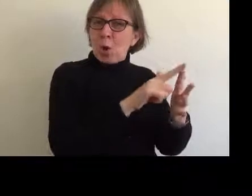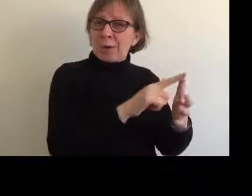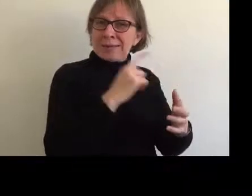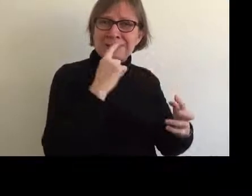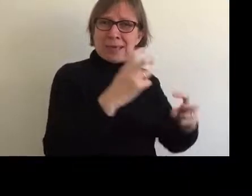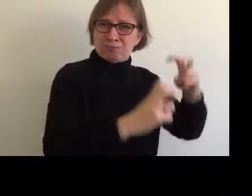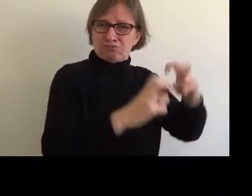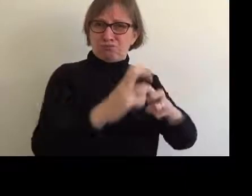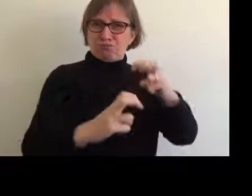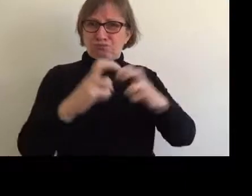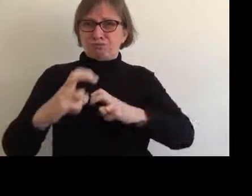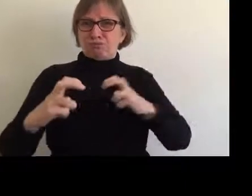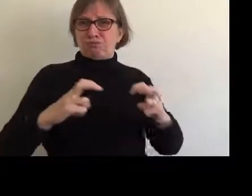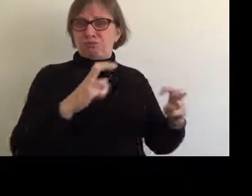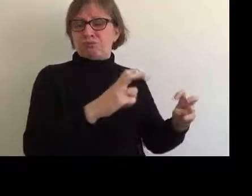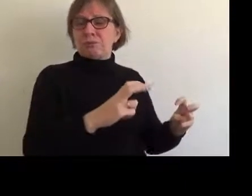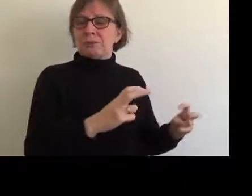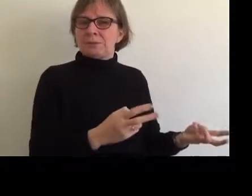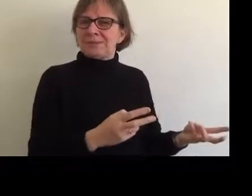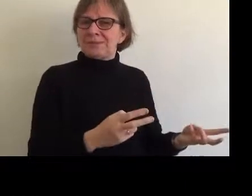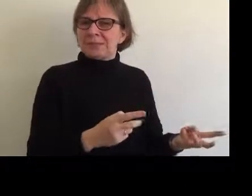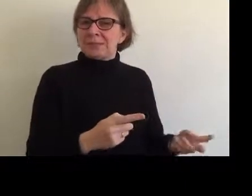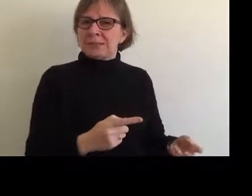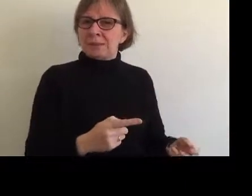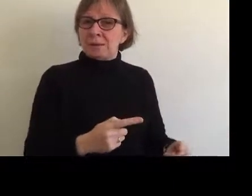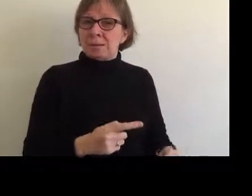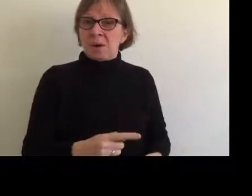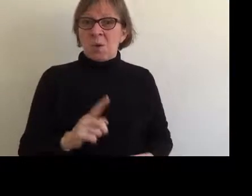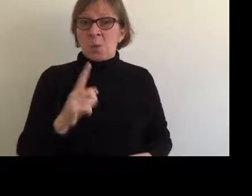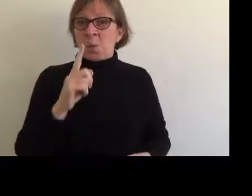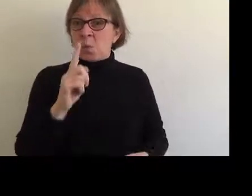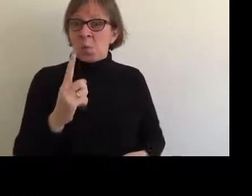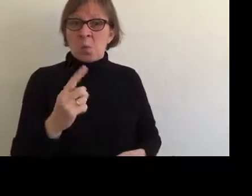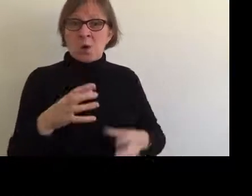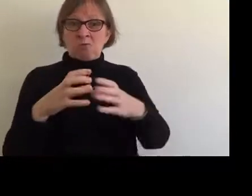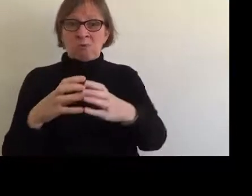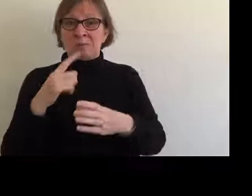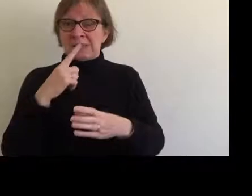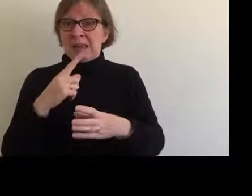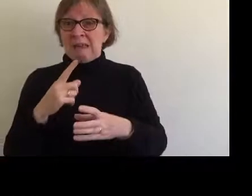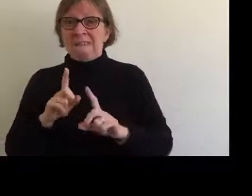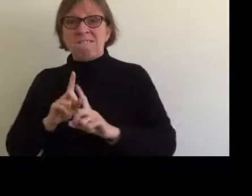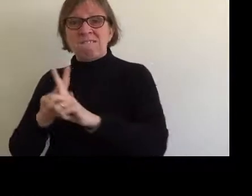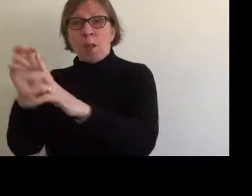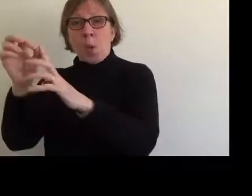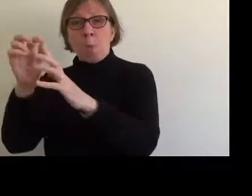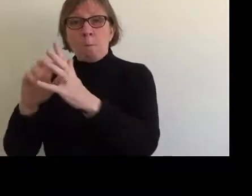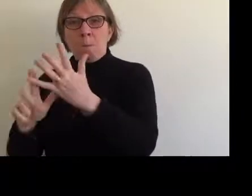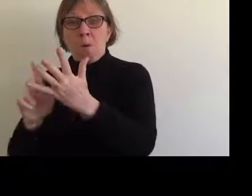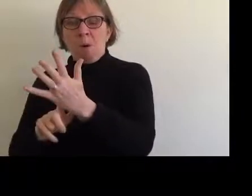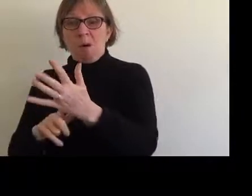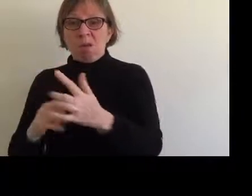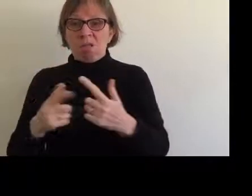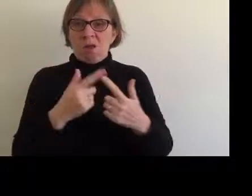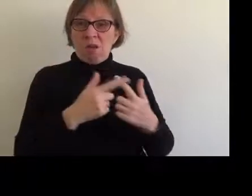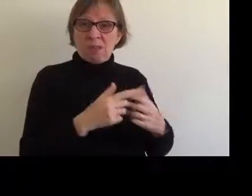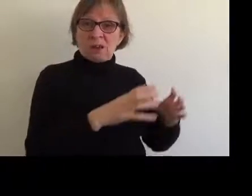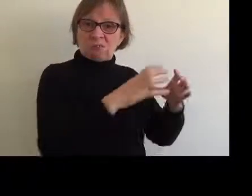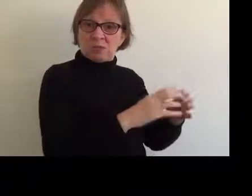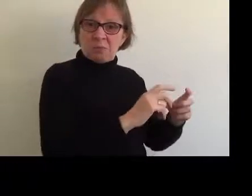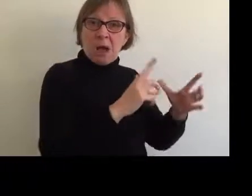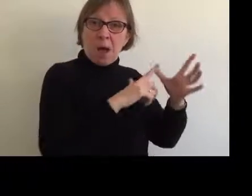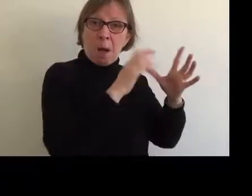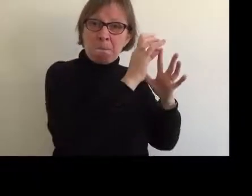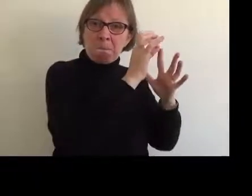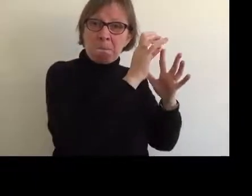that there are quarrels among you. What I mean is this. One of you says, I follow Paul. Another, I